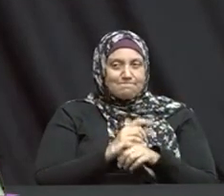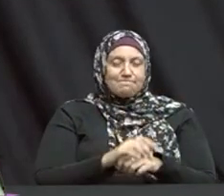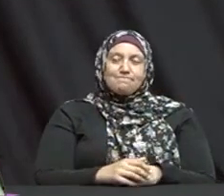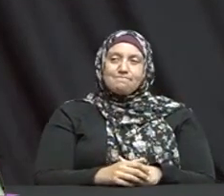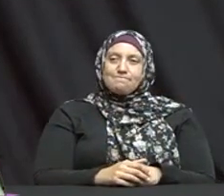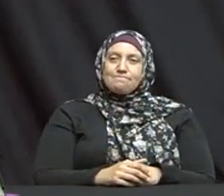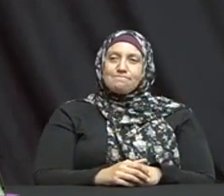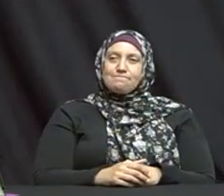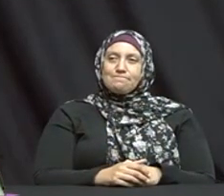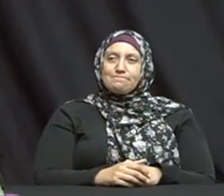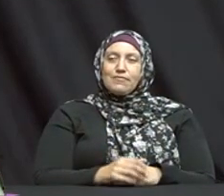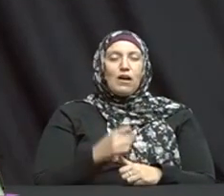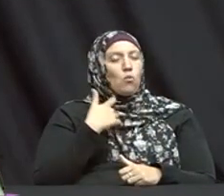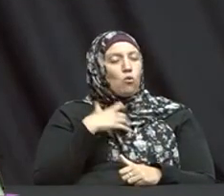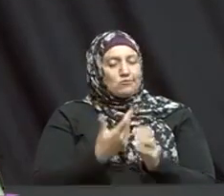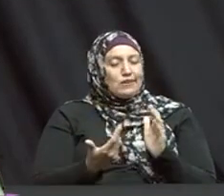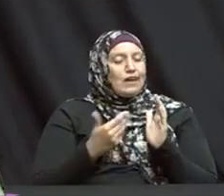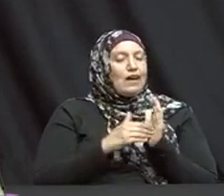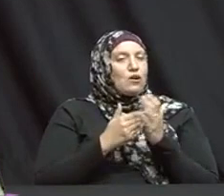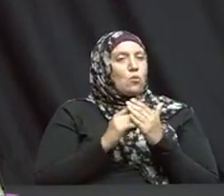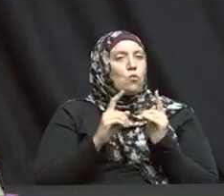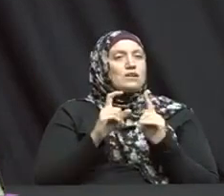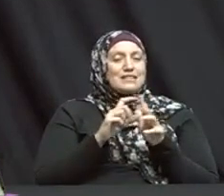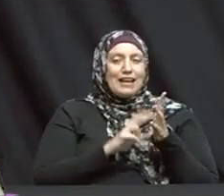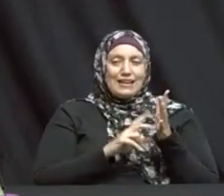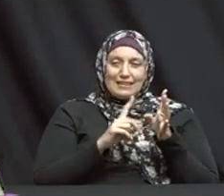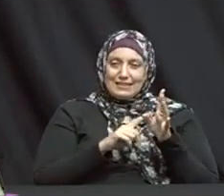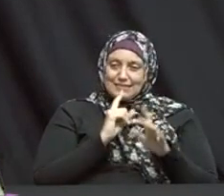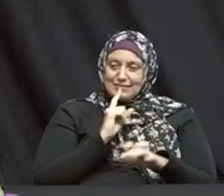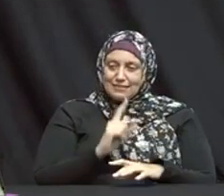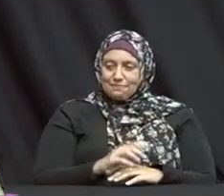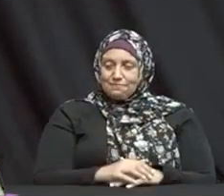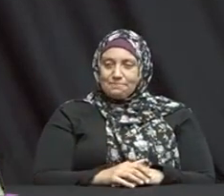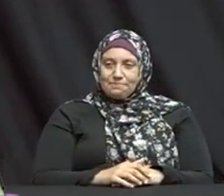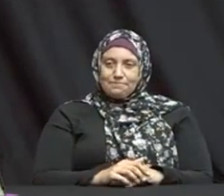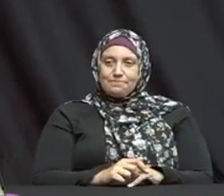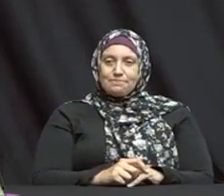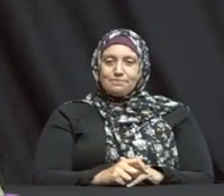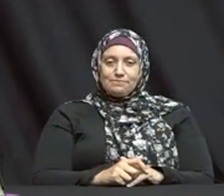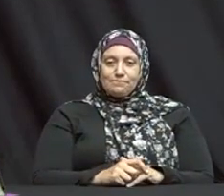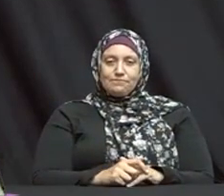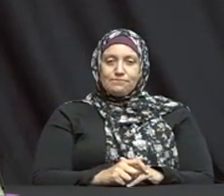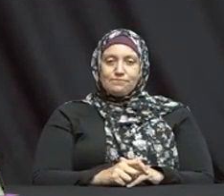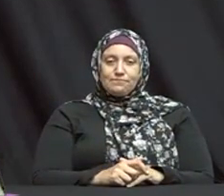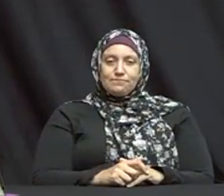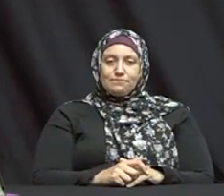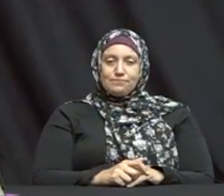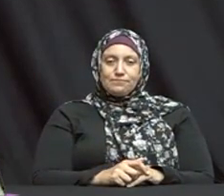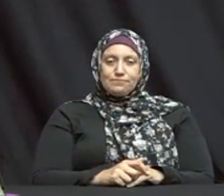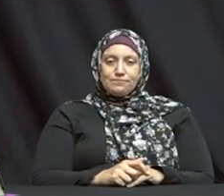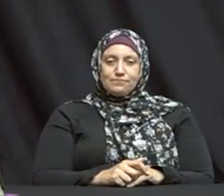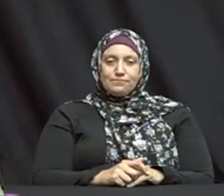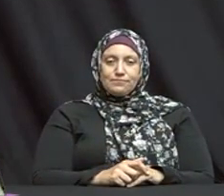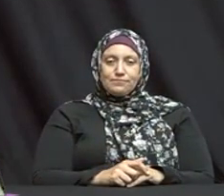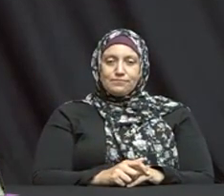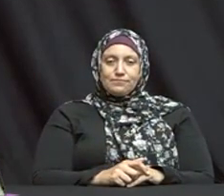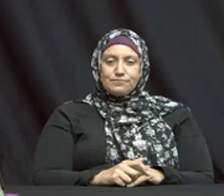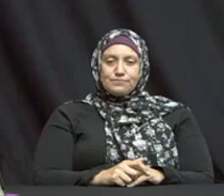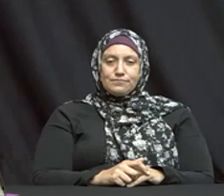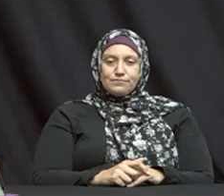to expand further on the question, generally, if you are in your will going to leave your